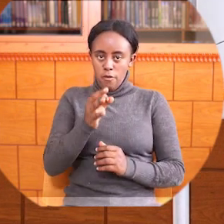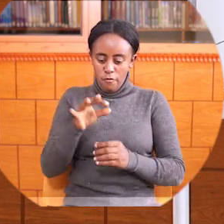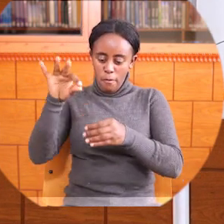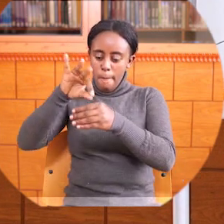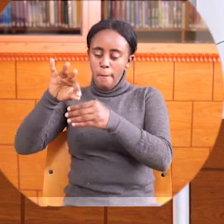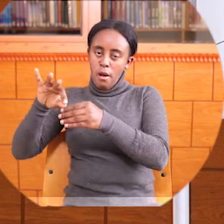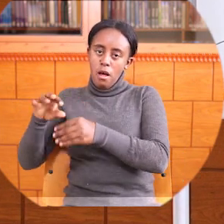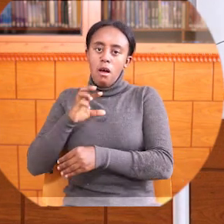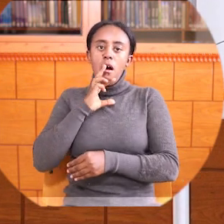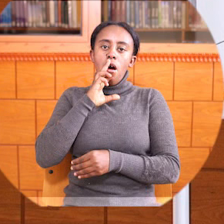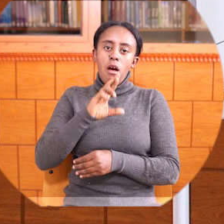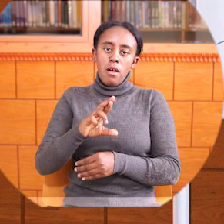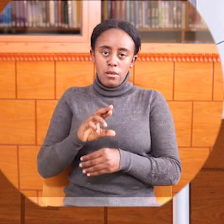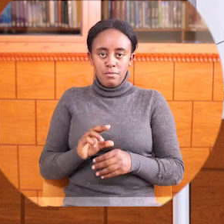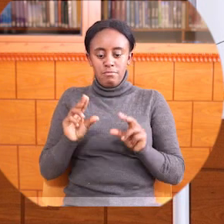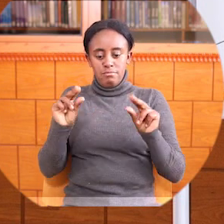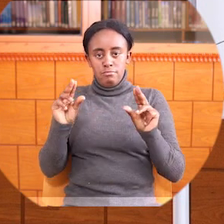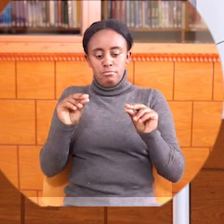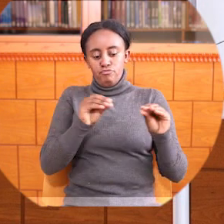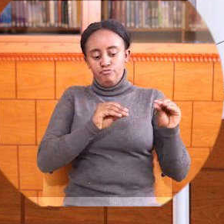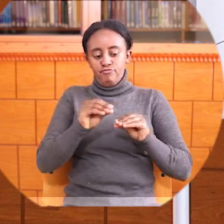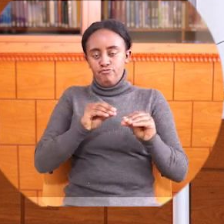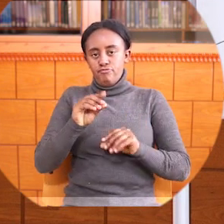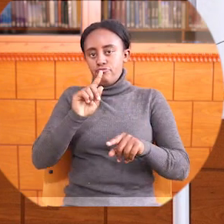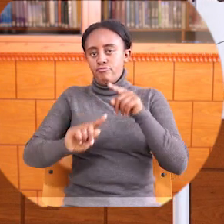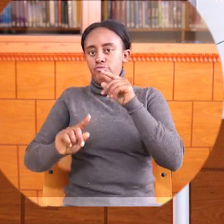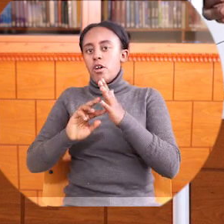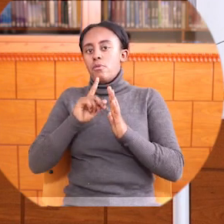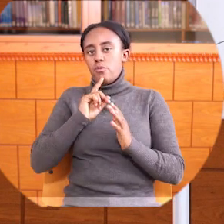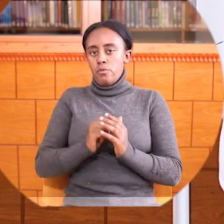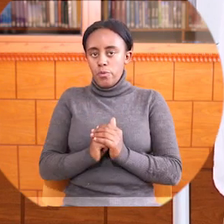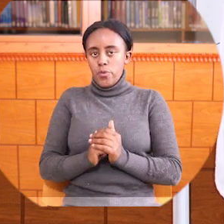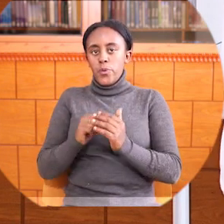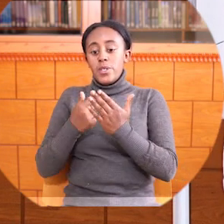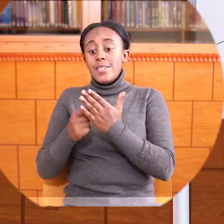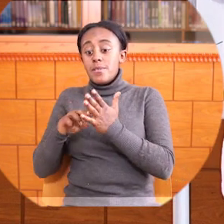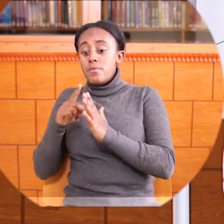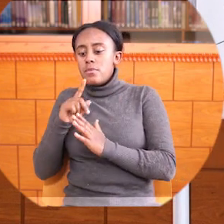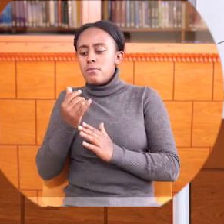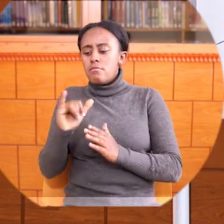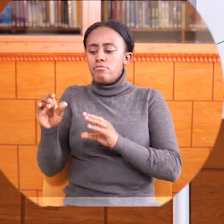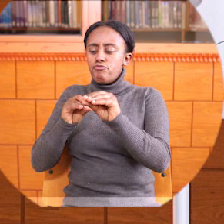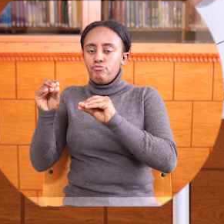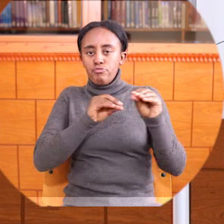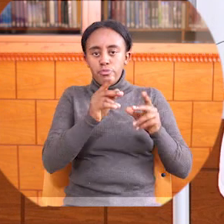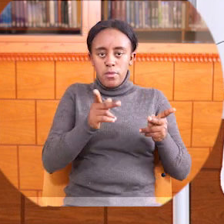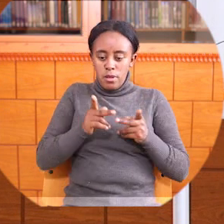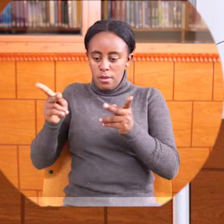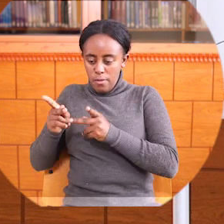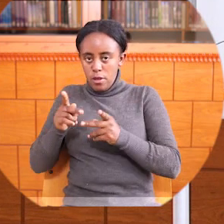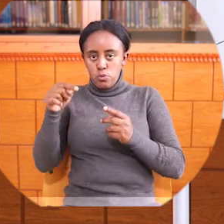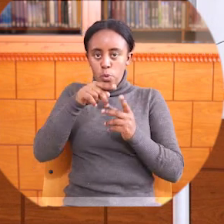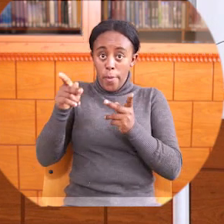plants are non-volatile. Plants are non-volatile. This means they cannot move from place to place by